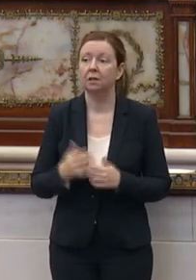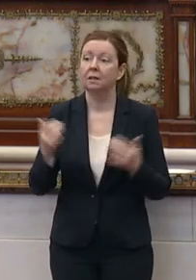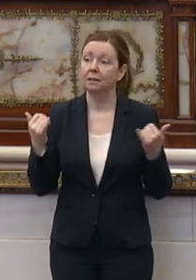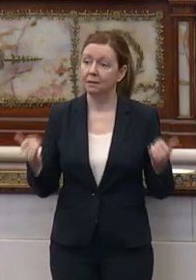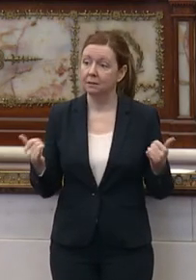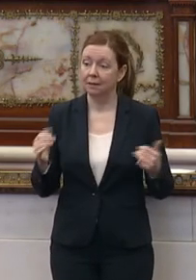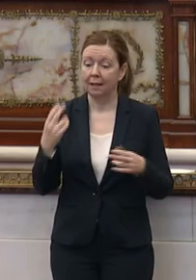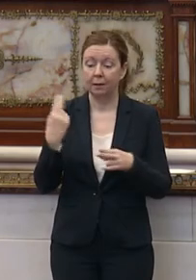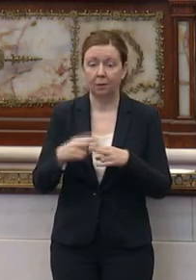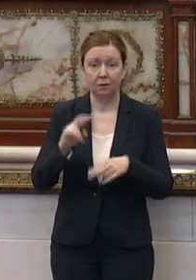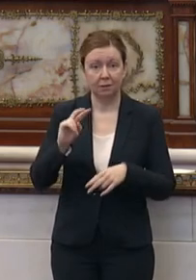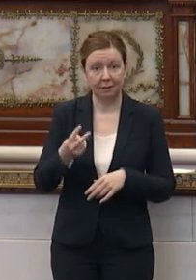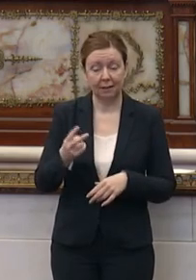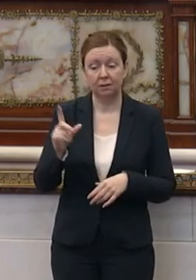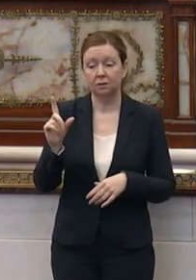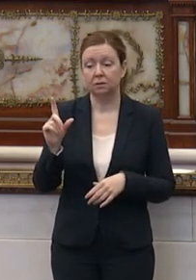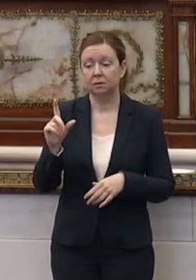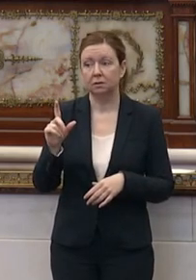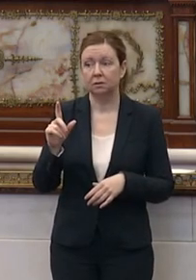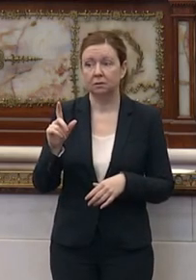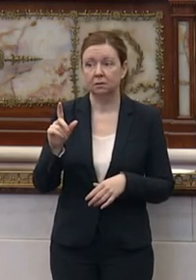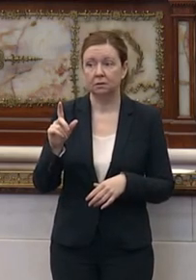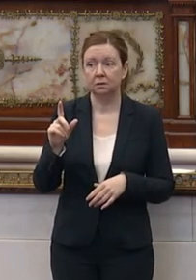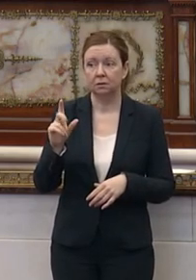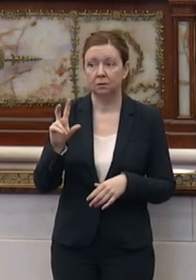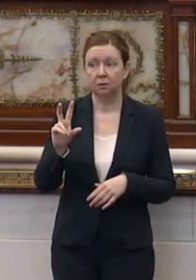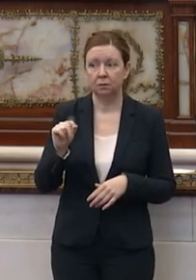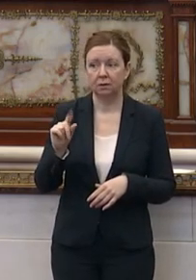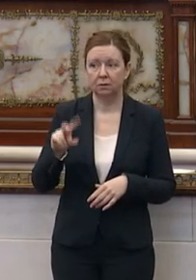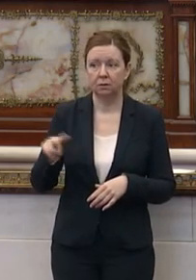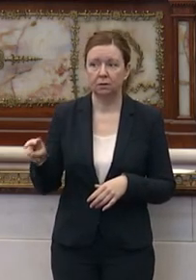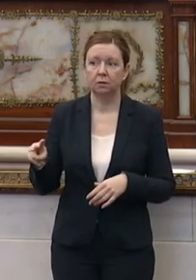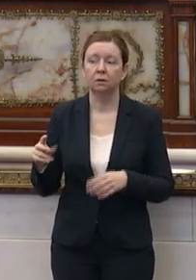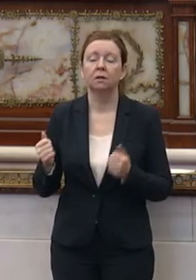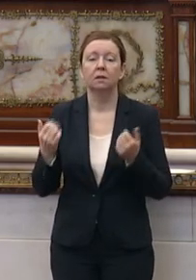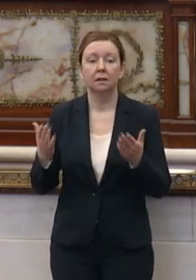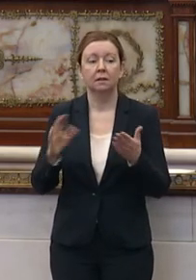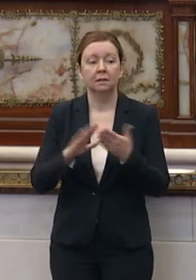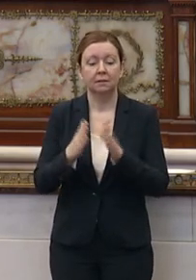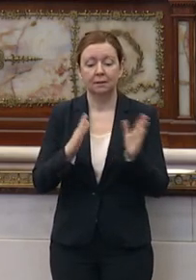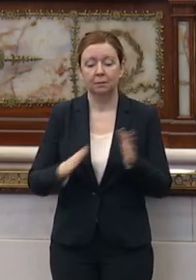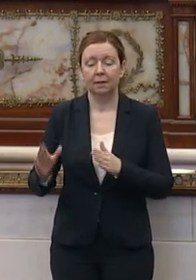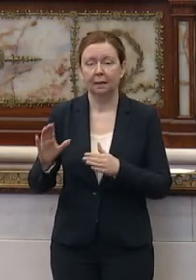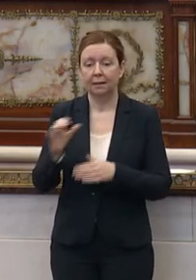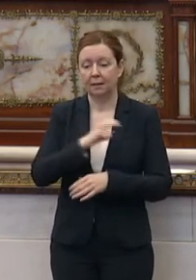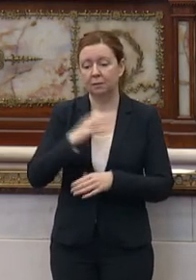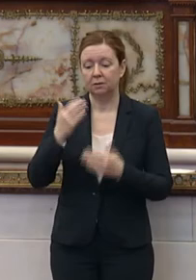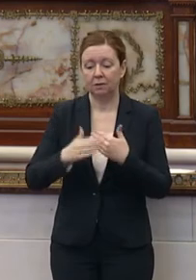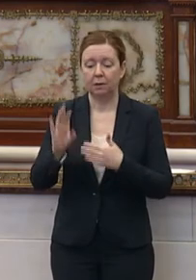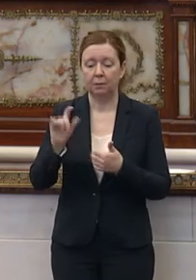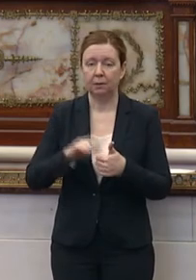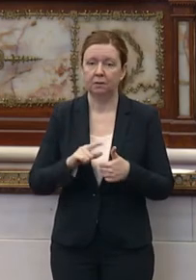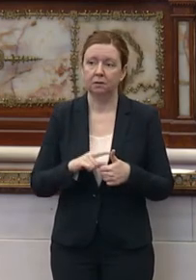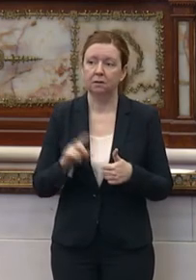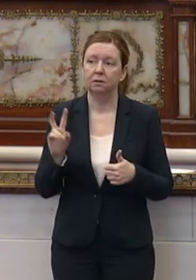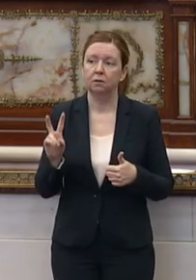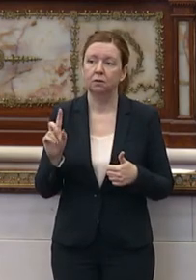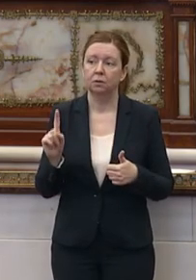today, March 2, 2022, transmitting to the council the recommendation of the City Planning Commission on the following bills. Bill numbers